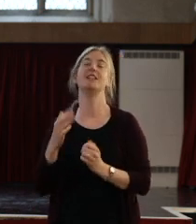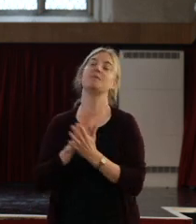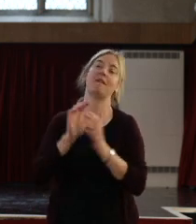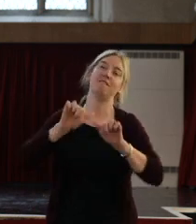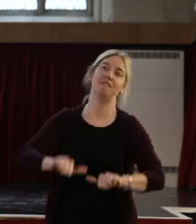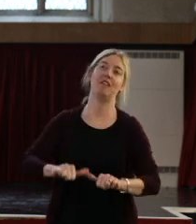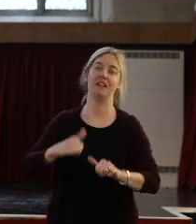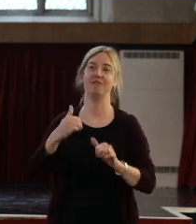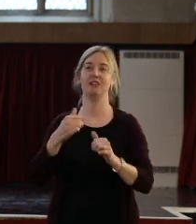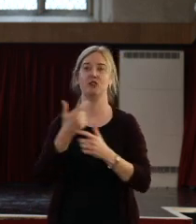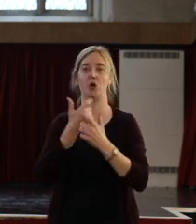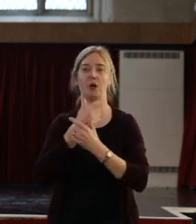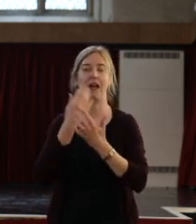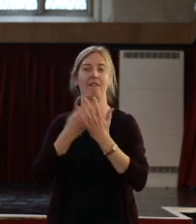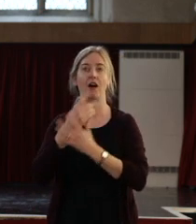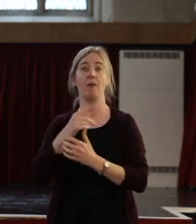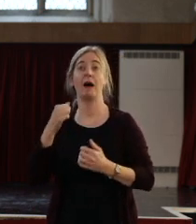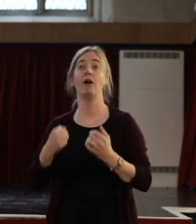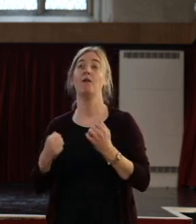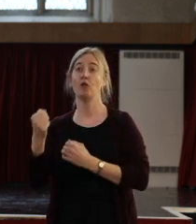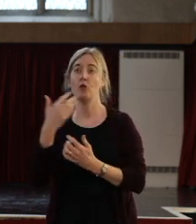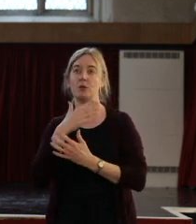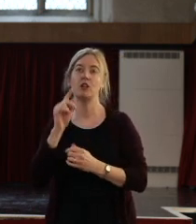is a work of genius. Thank you very much.